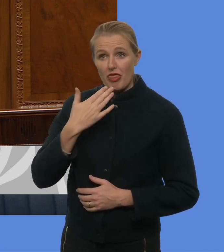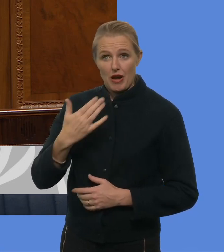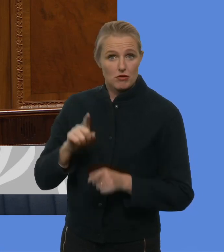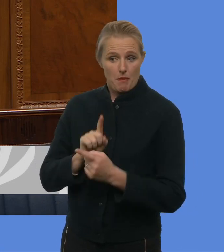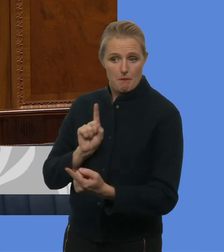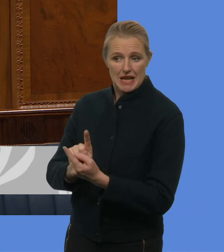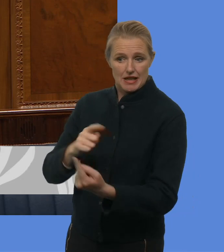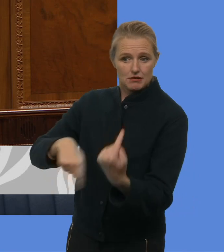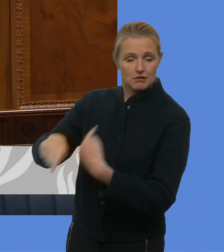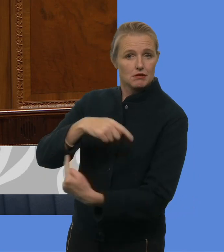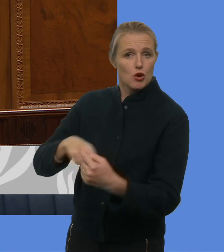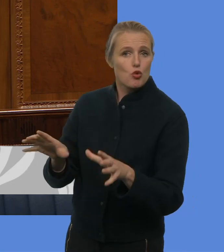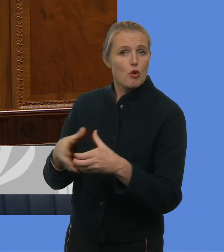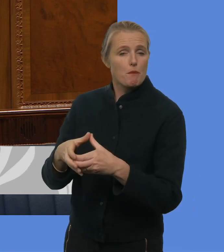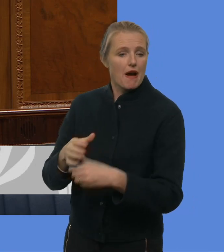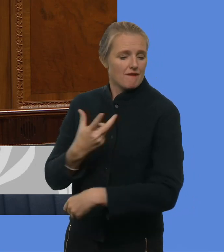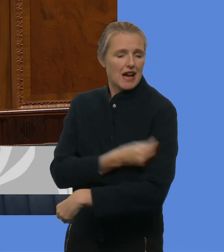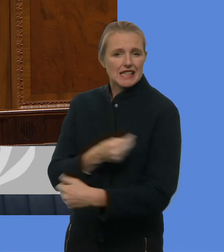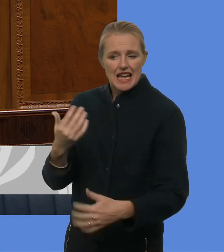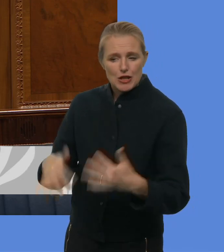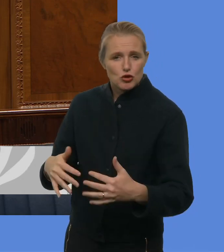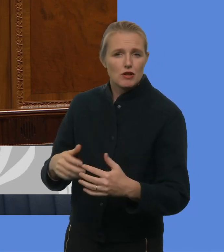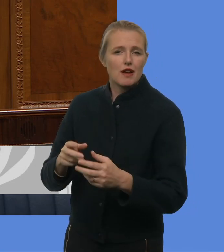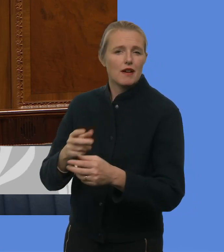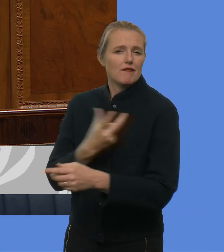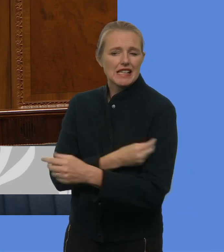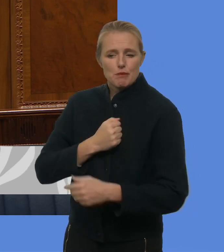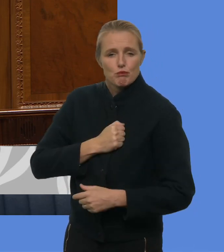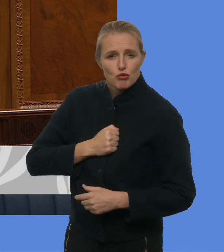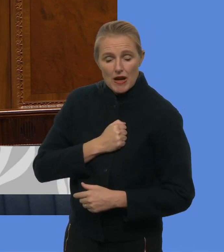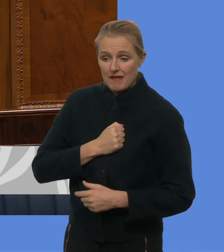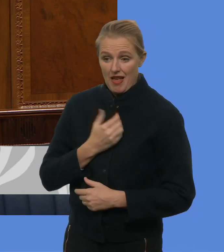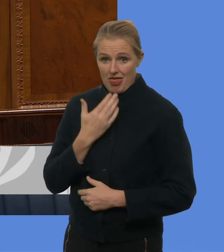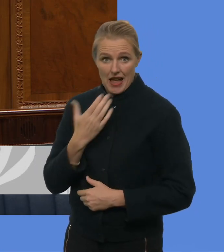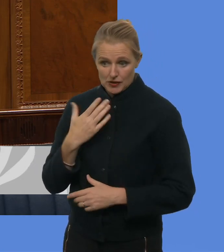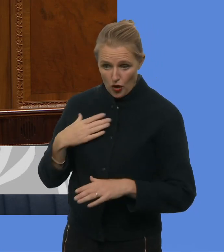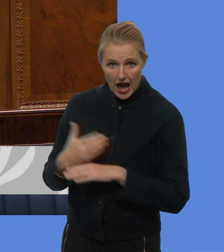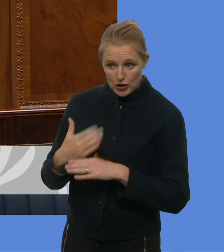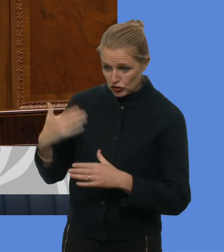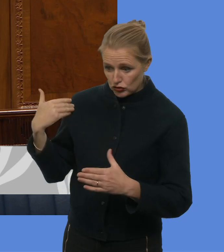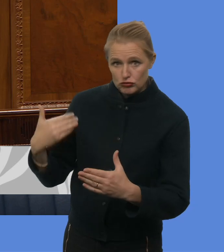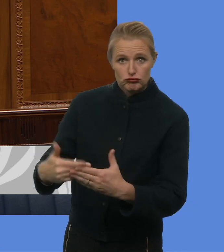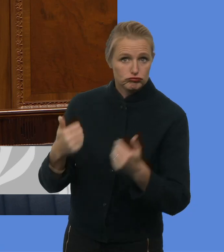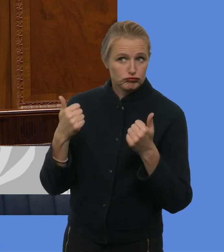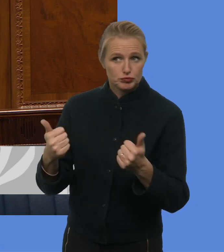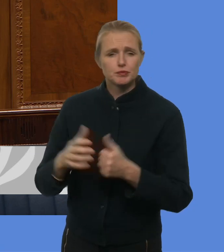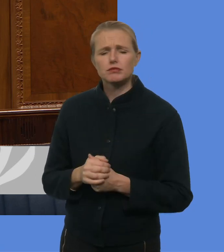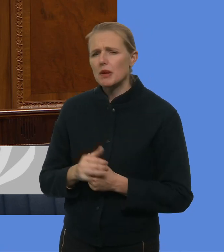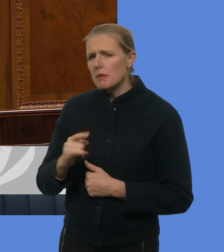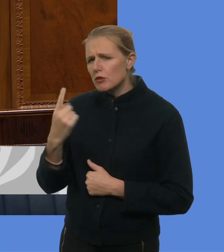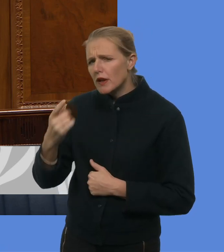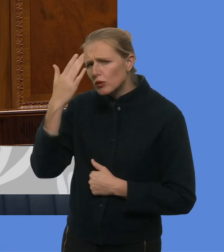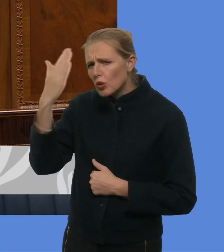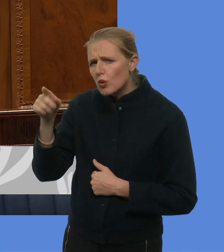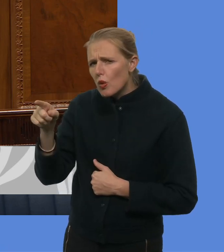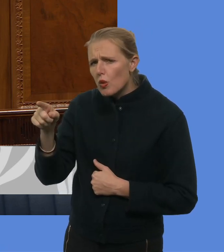with the vaccine injured and bereaved, and of course then the actions that came out of that meeting. The Deputy First Minister may not be aware, but there's